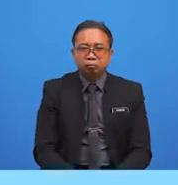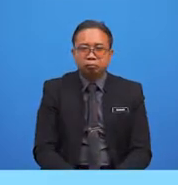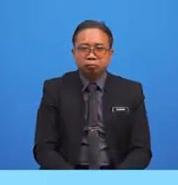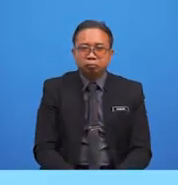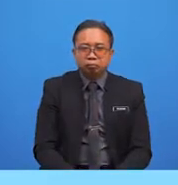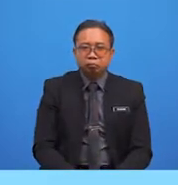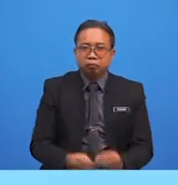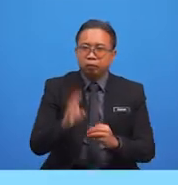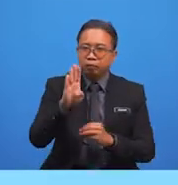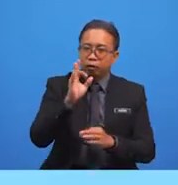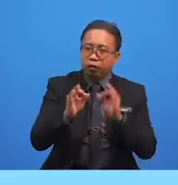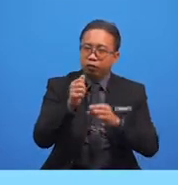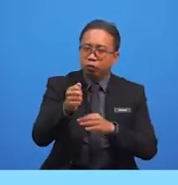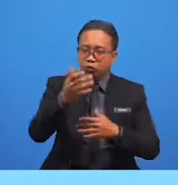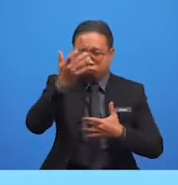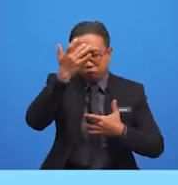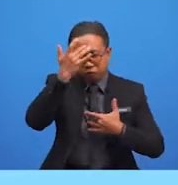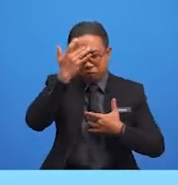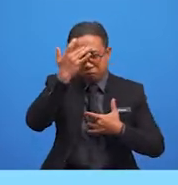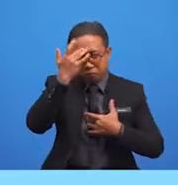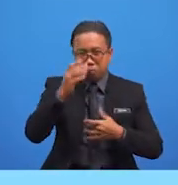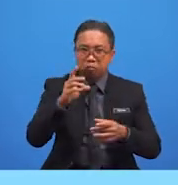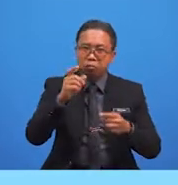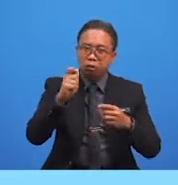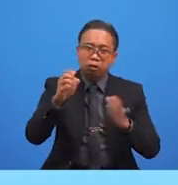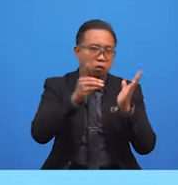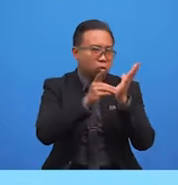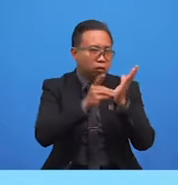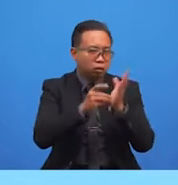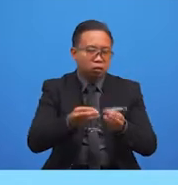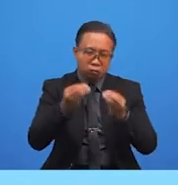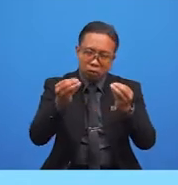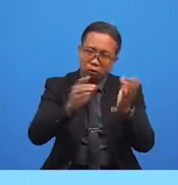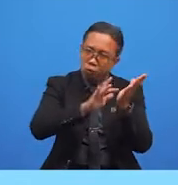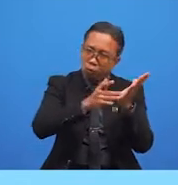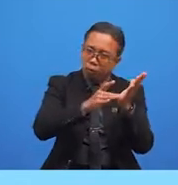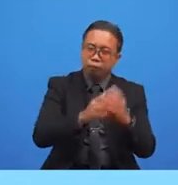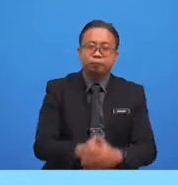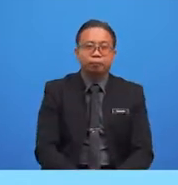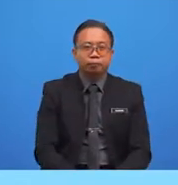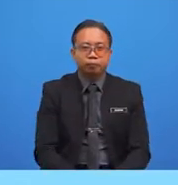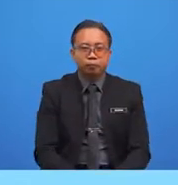Number 4. If you feel sick, the doctor will give you some medicine.